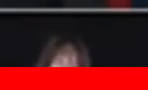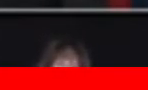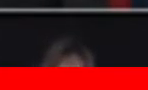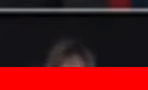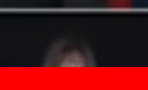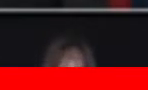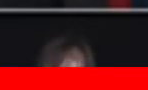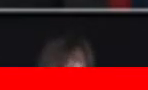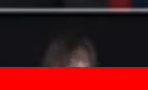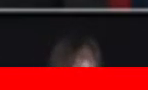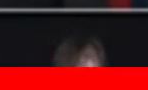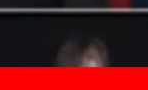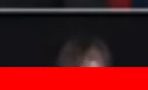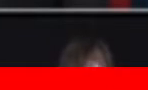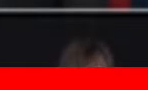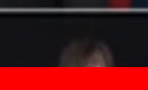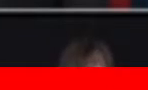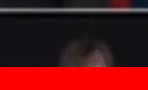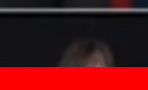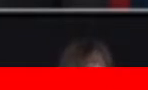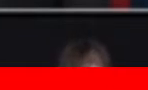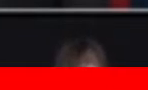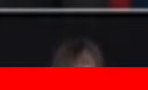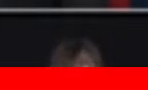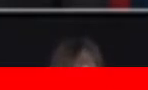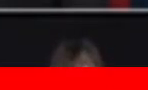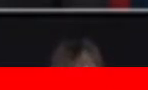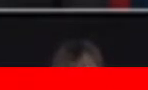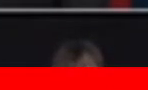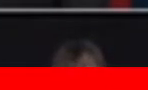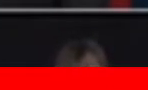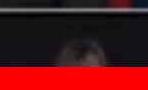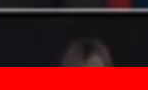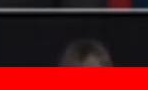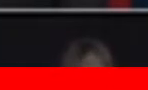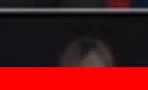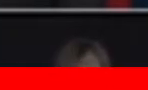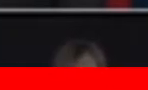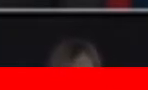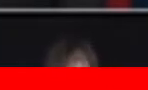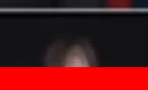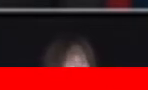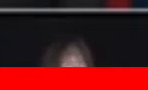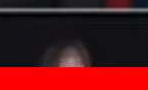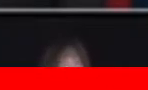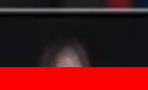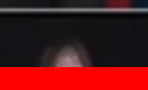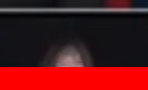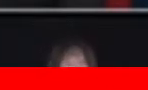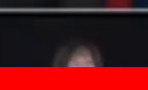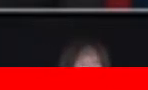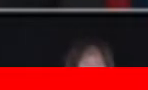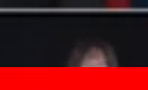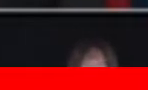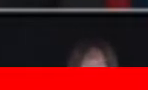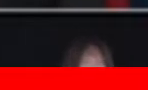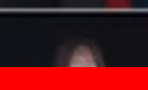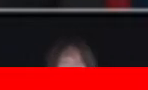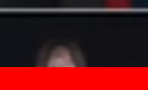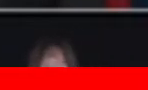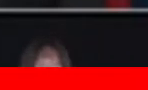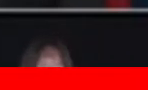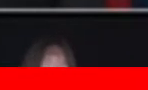as in the red control zone or lockdown today can apply starting Tuesday. These rebates cover the entire length of time that a